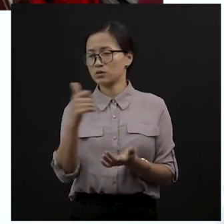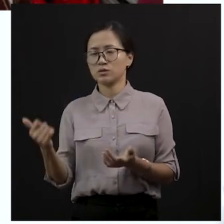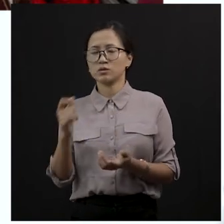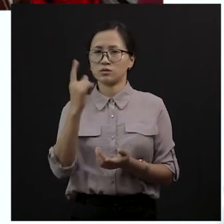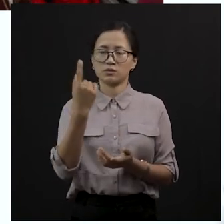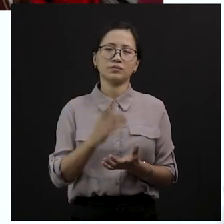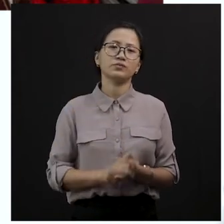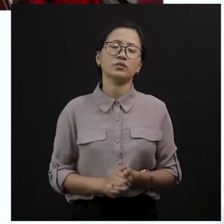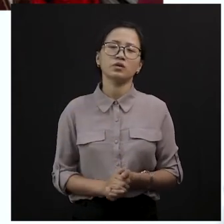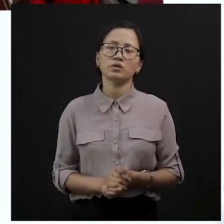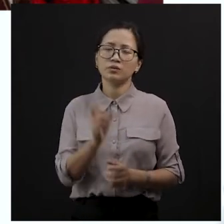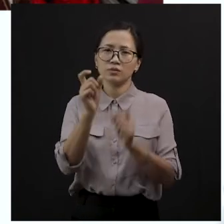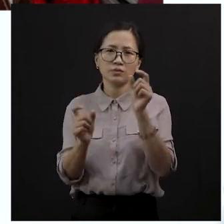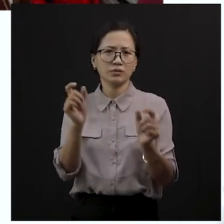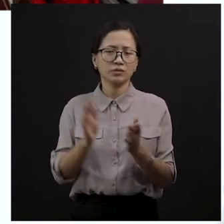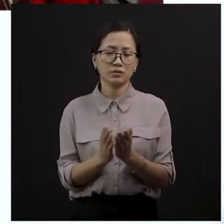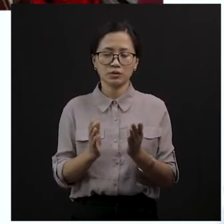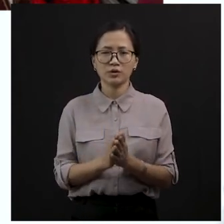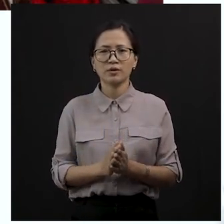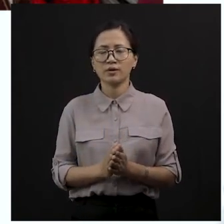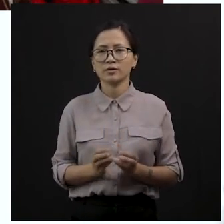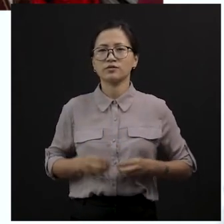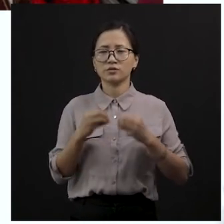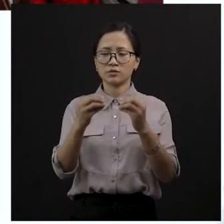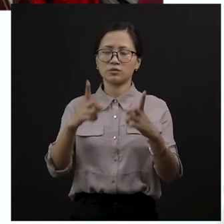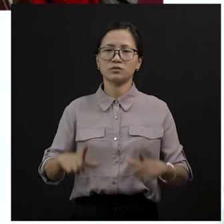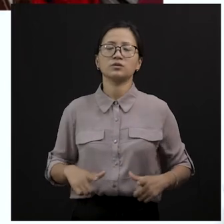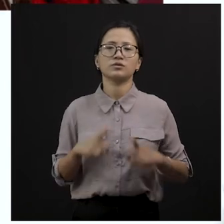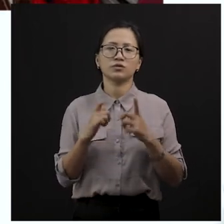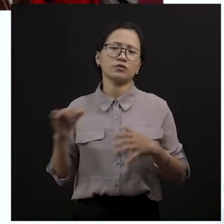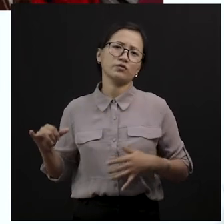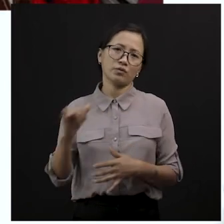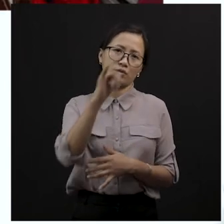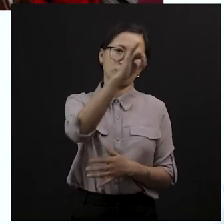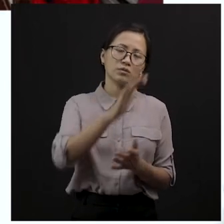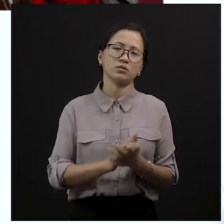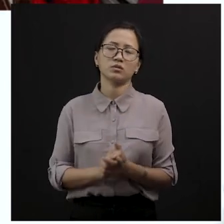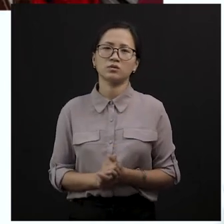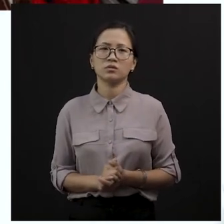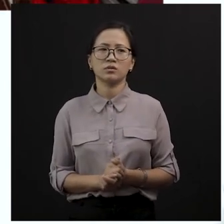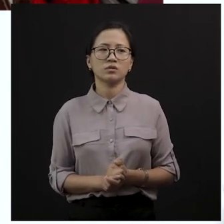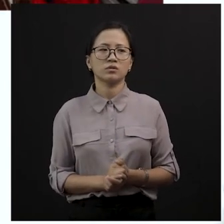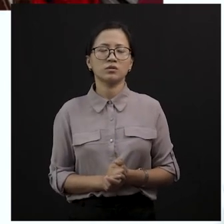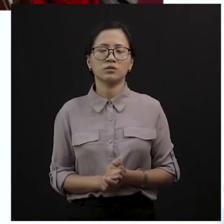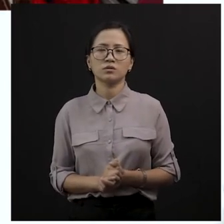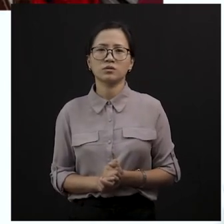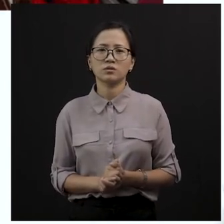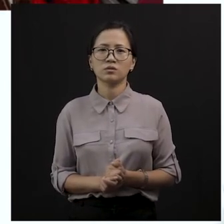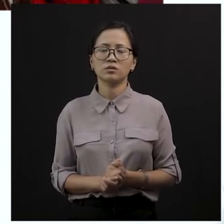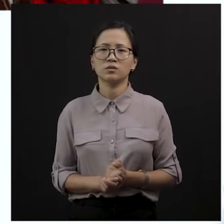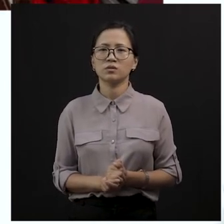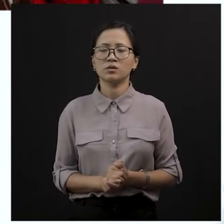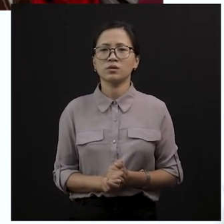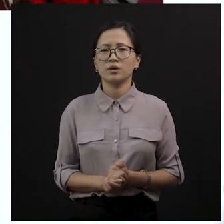if the people who discovered did not risk their life to fly. See, the person who discovered to fly,